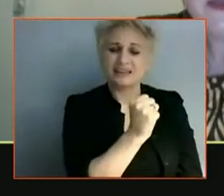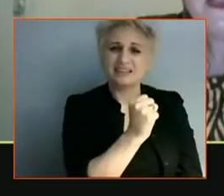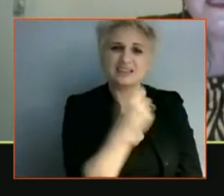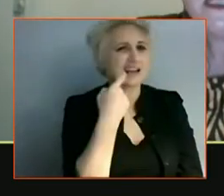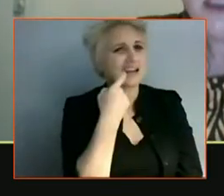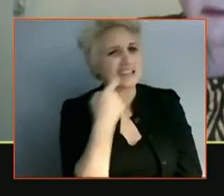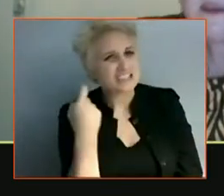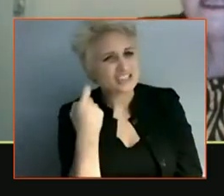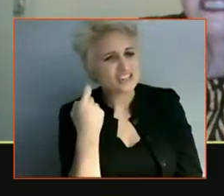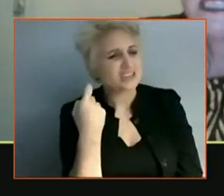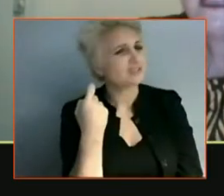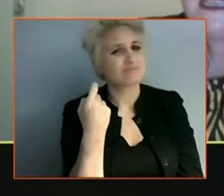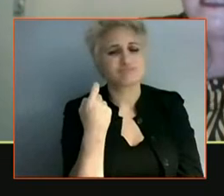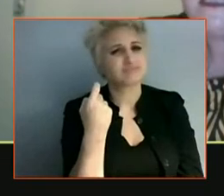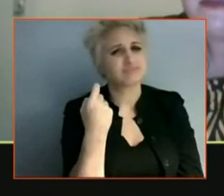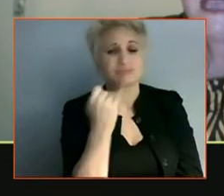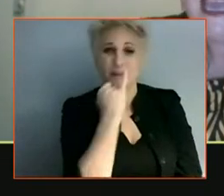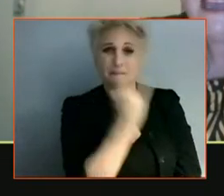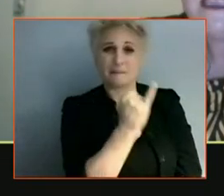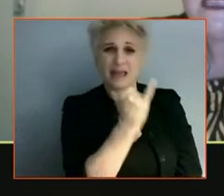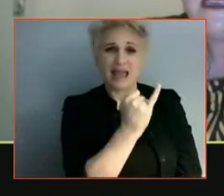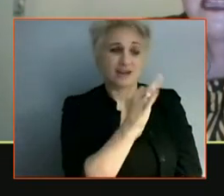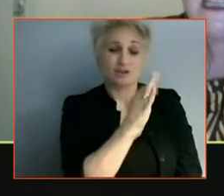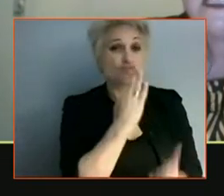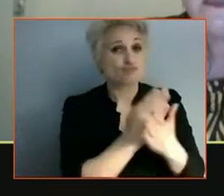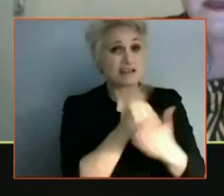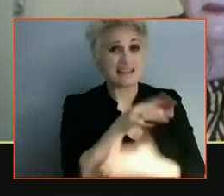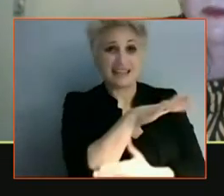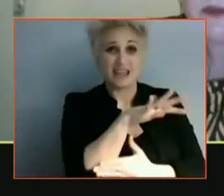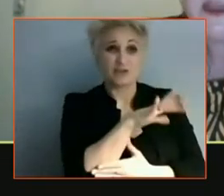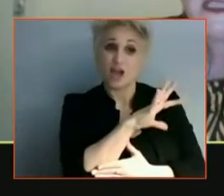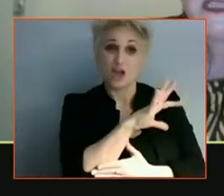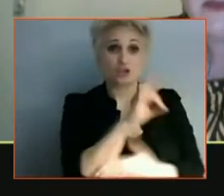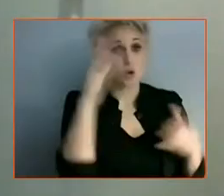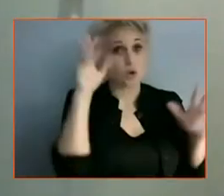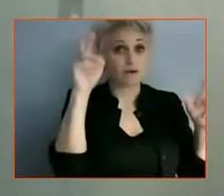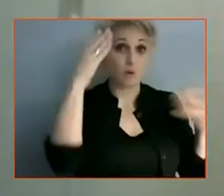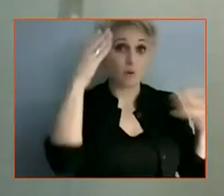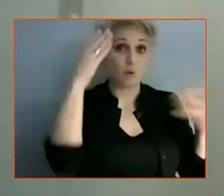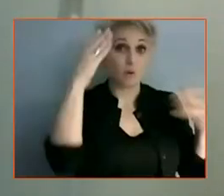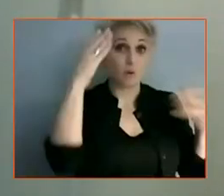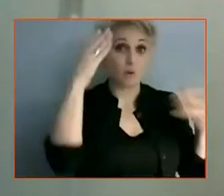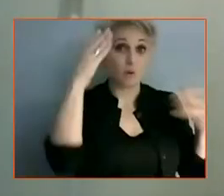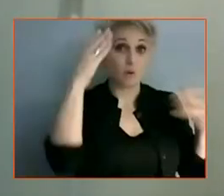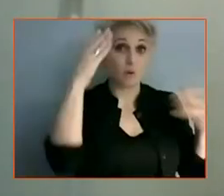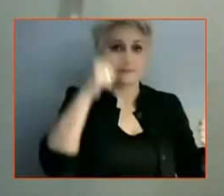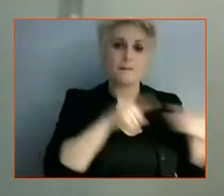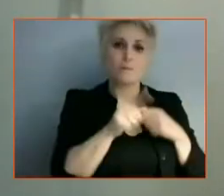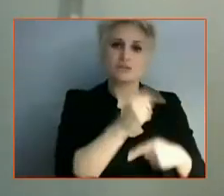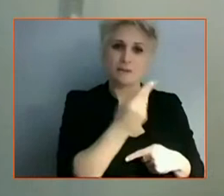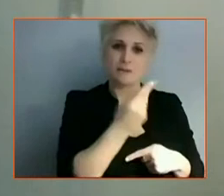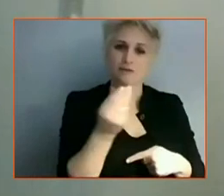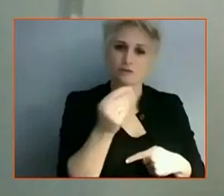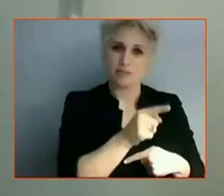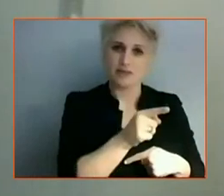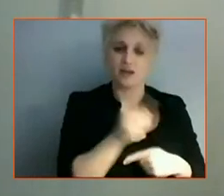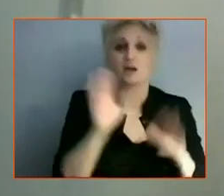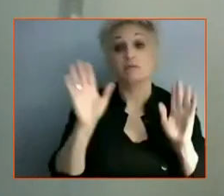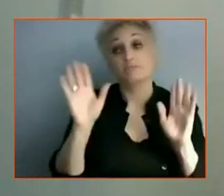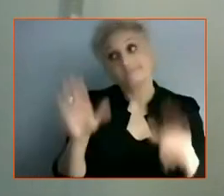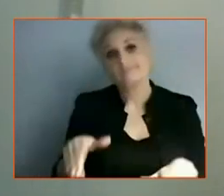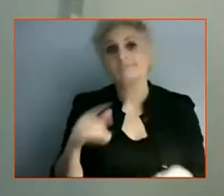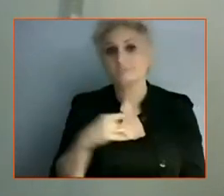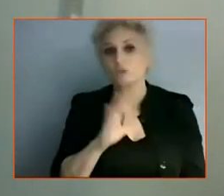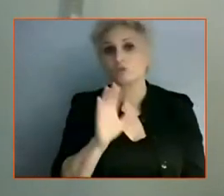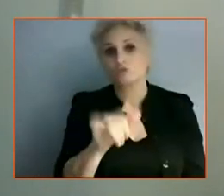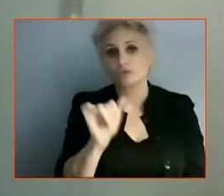Miriama, but it is a conversation that needs to be had, and there needs to be thought put into that moving forward. So I won't deny that the point that Chlöe